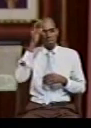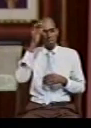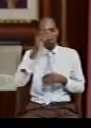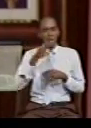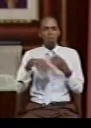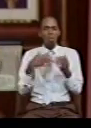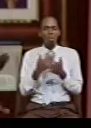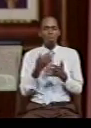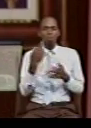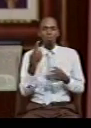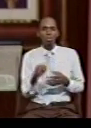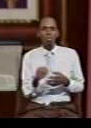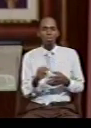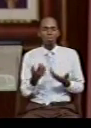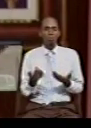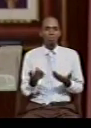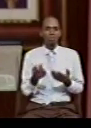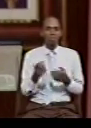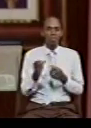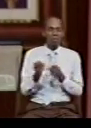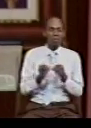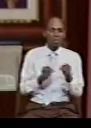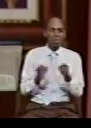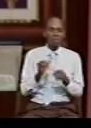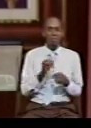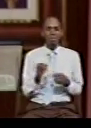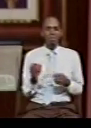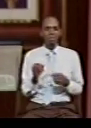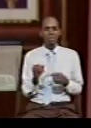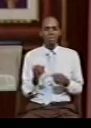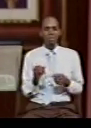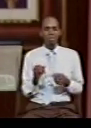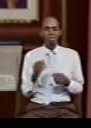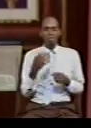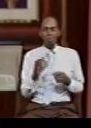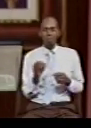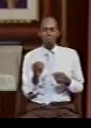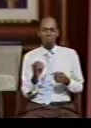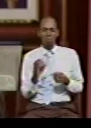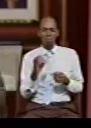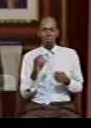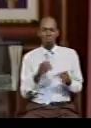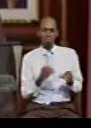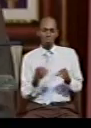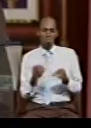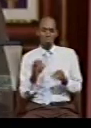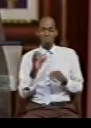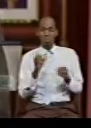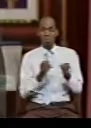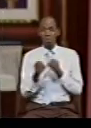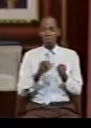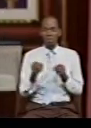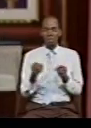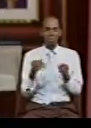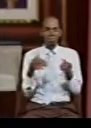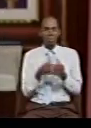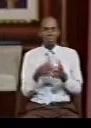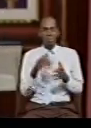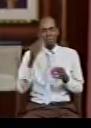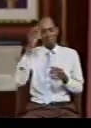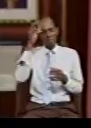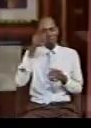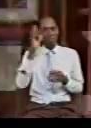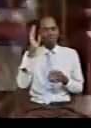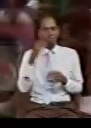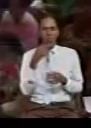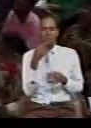inviting kind of sweet things of the devil. You'll say no. I